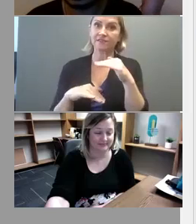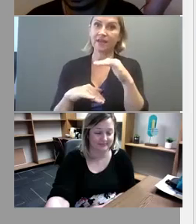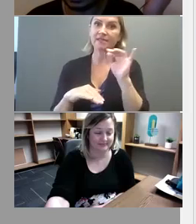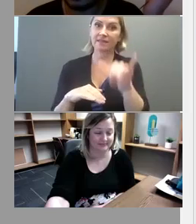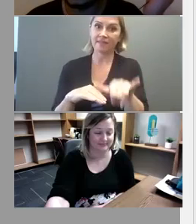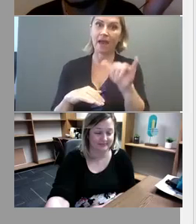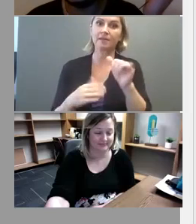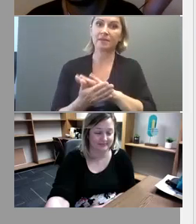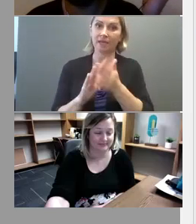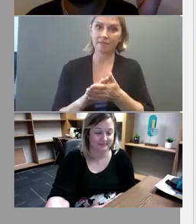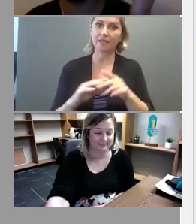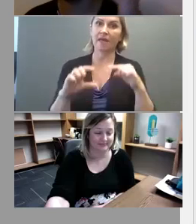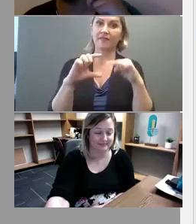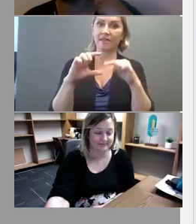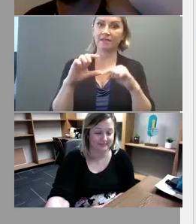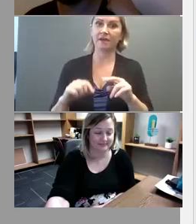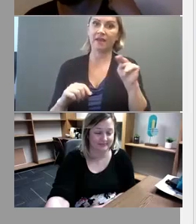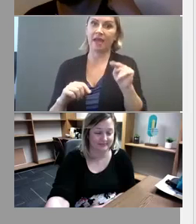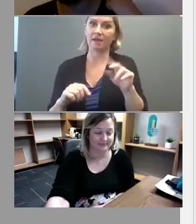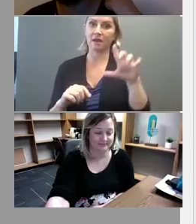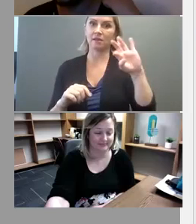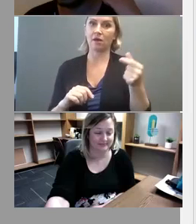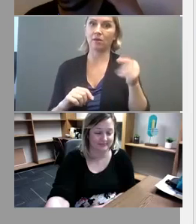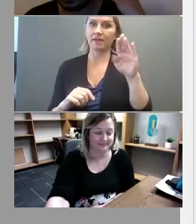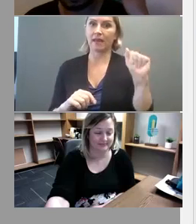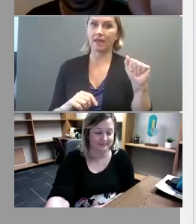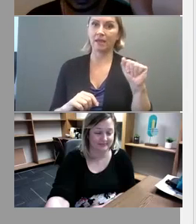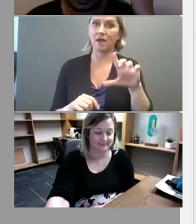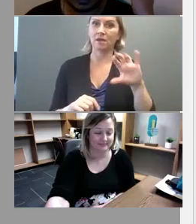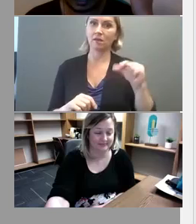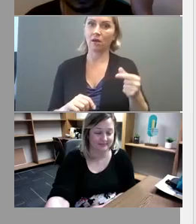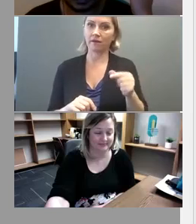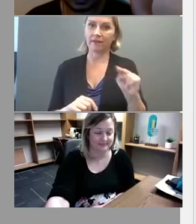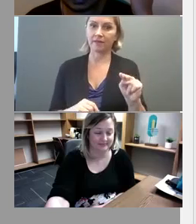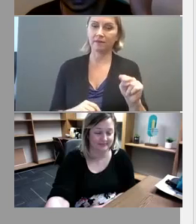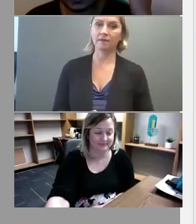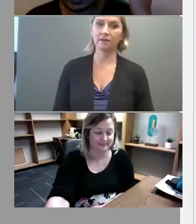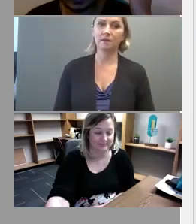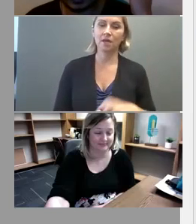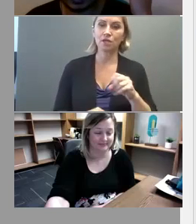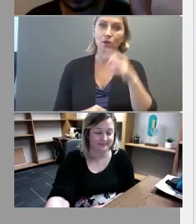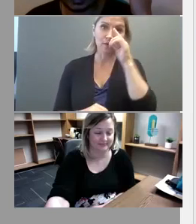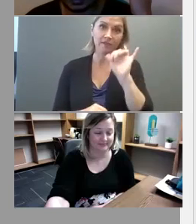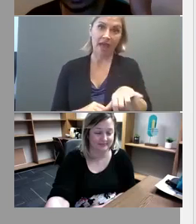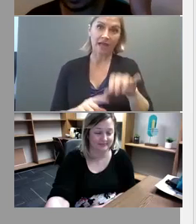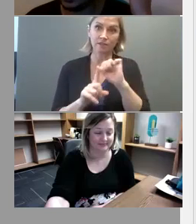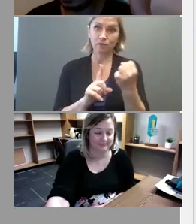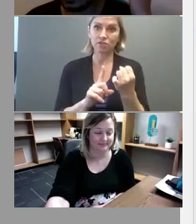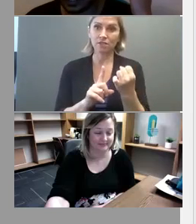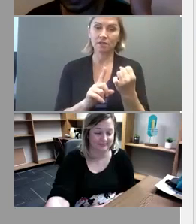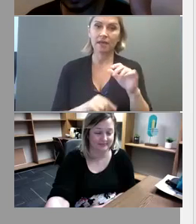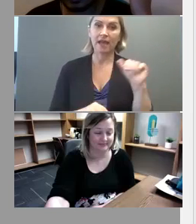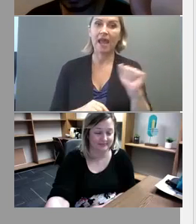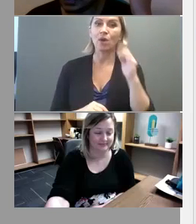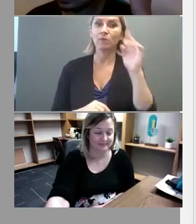of n raised to the power of log base b a log of n. Now, in this case, a is going